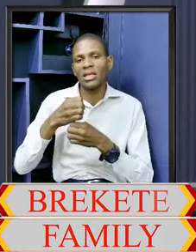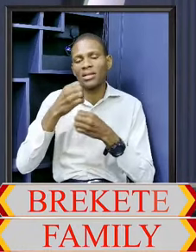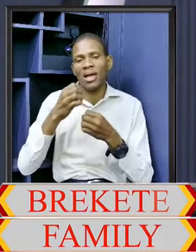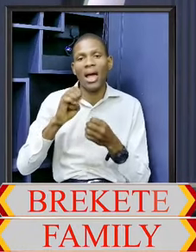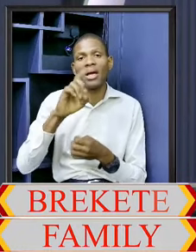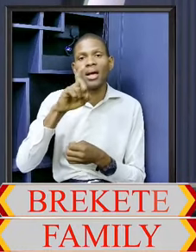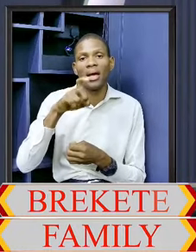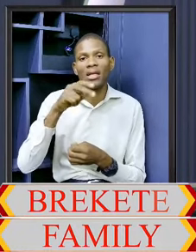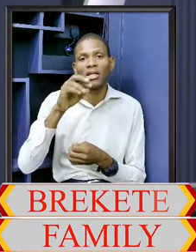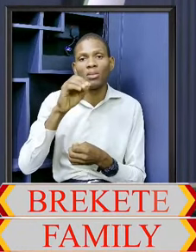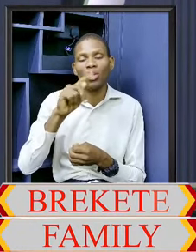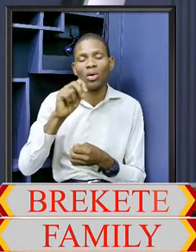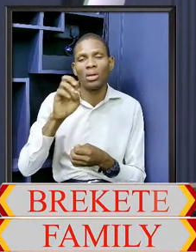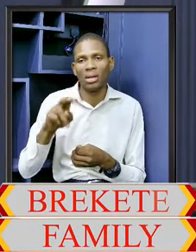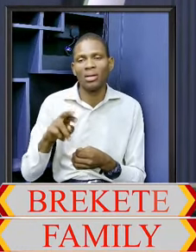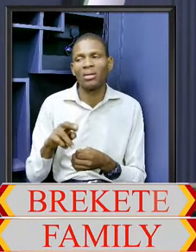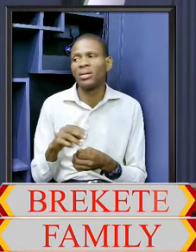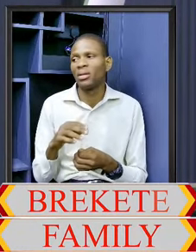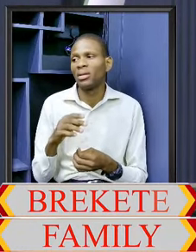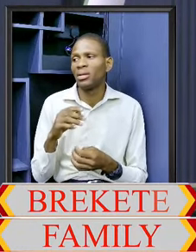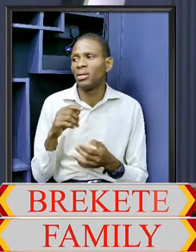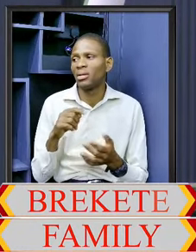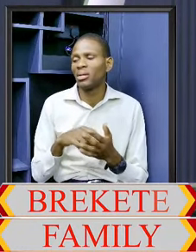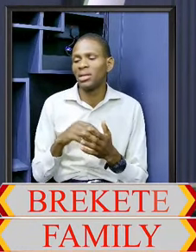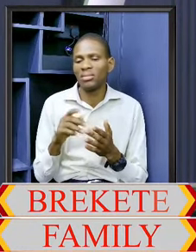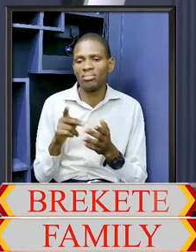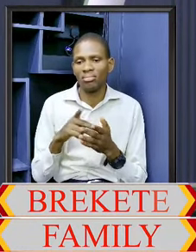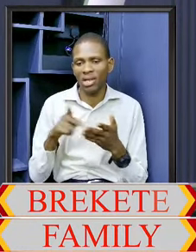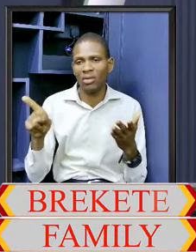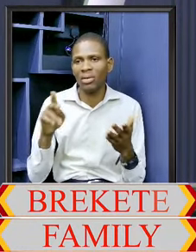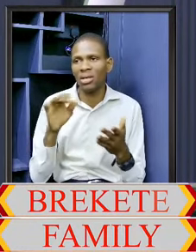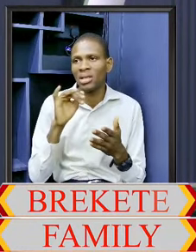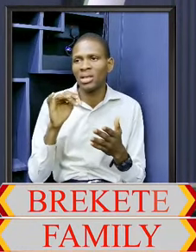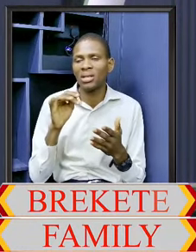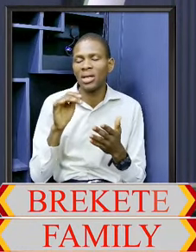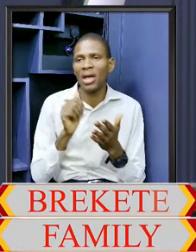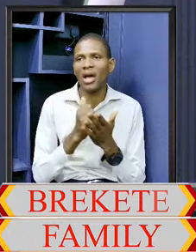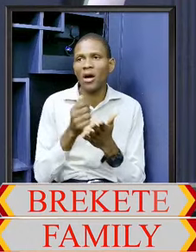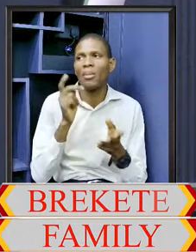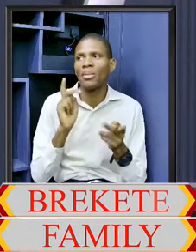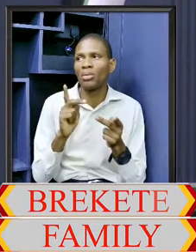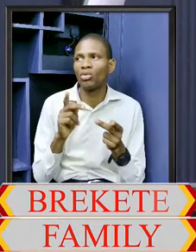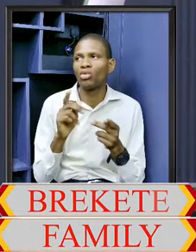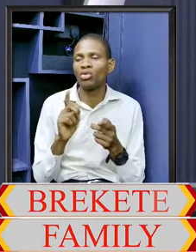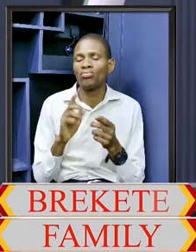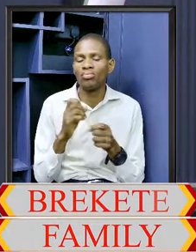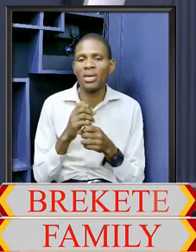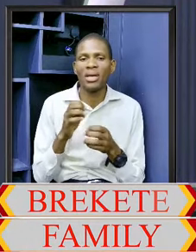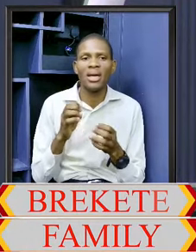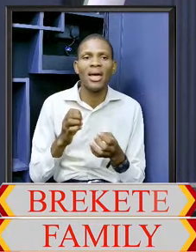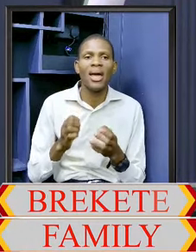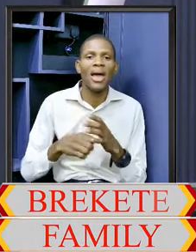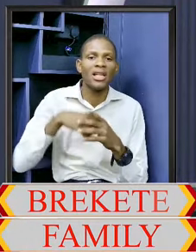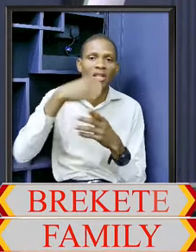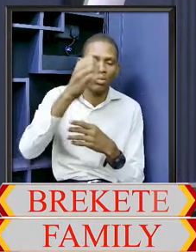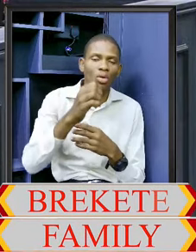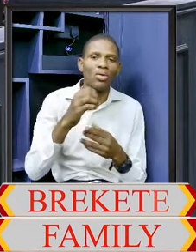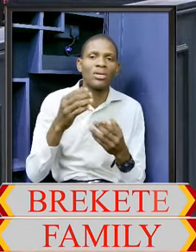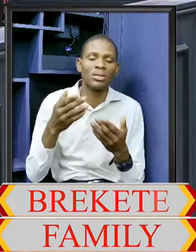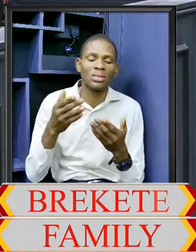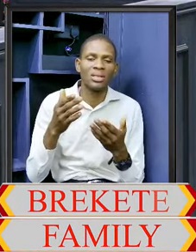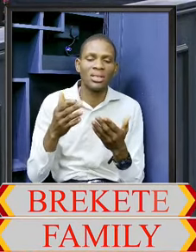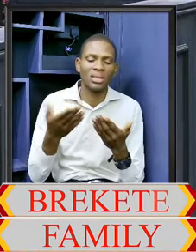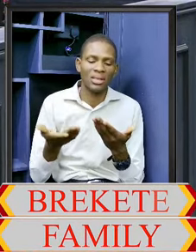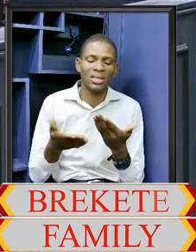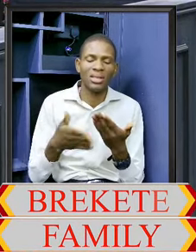talk about since. So that one, this platform na the one where they help make export easy and seamless for people where they